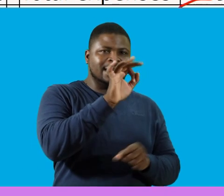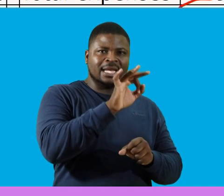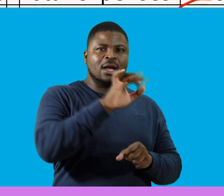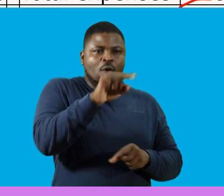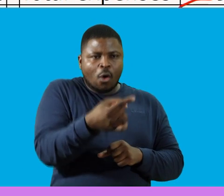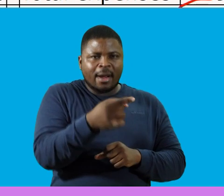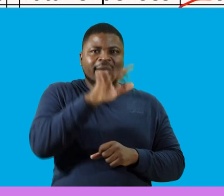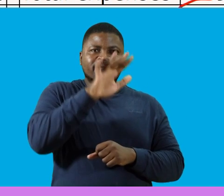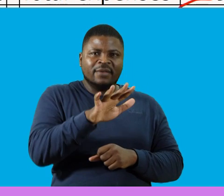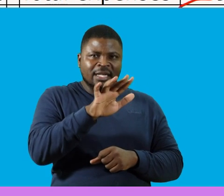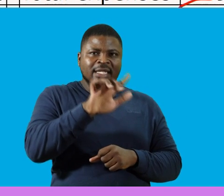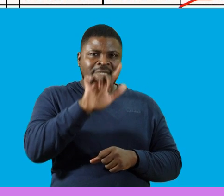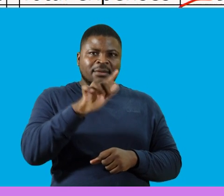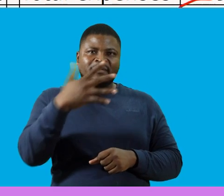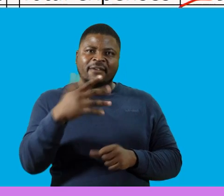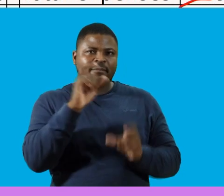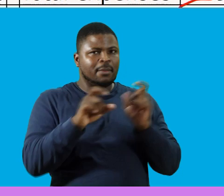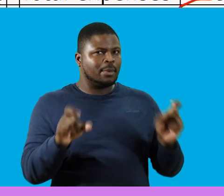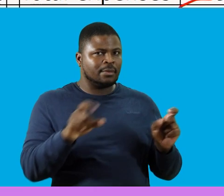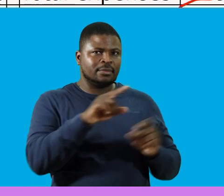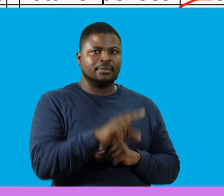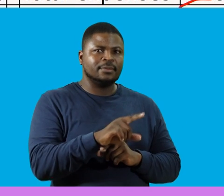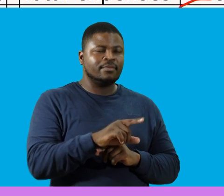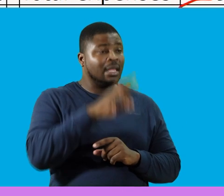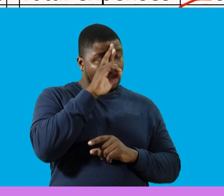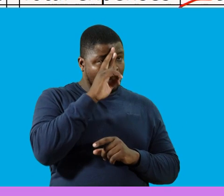He cannot invite 14. He